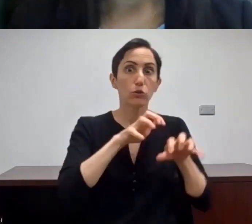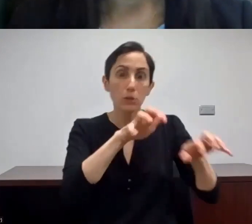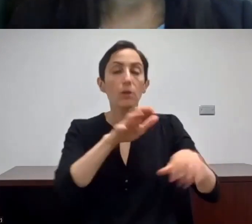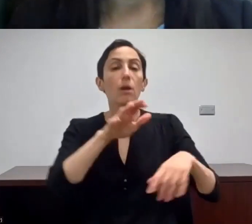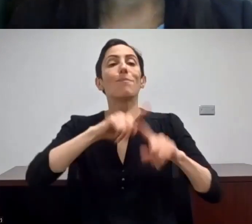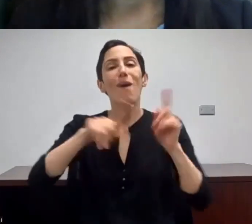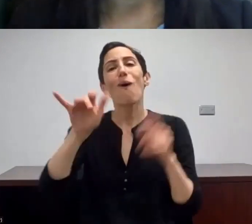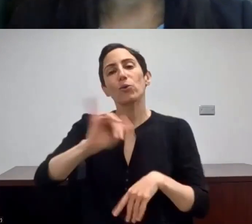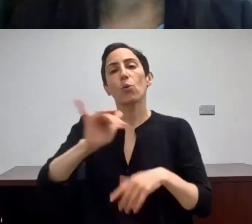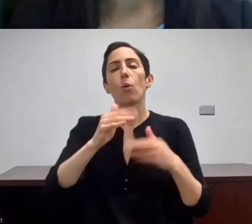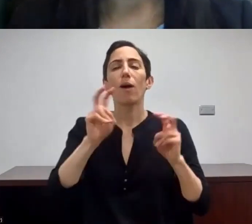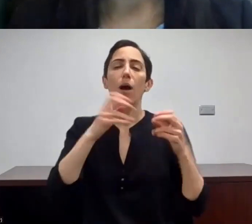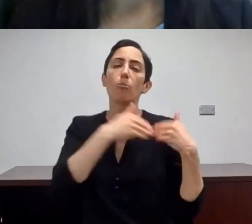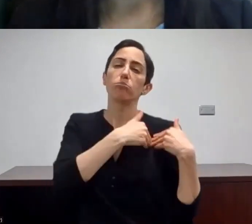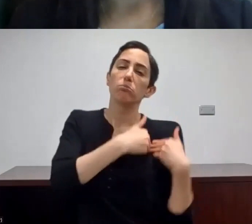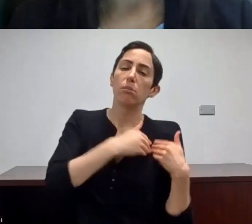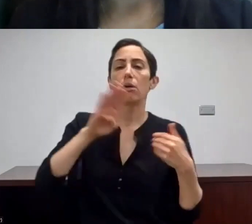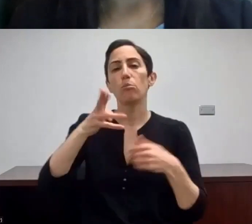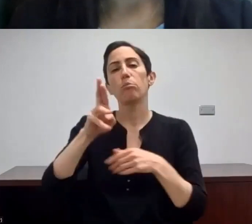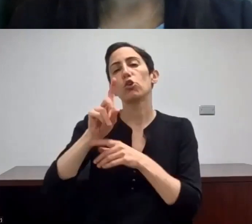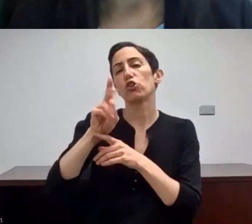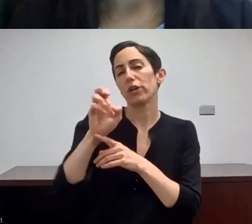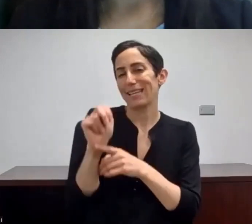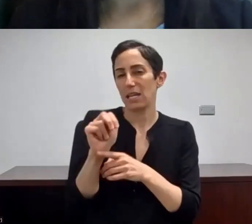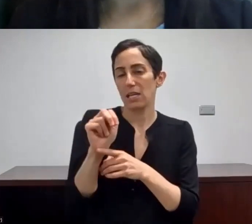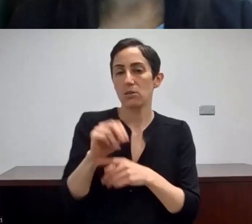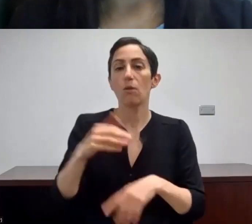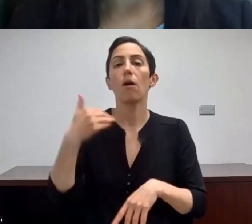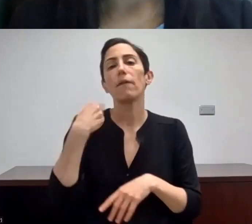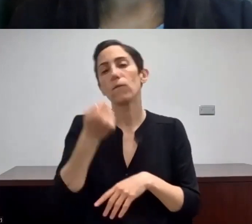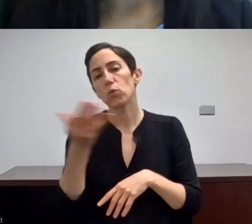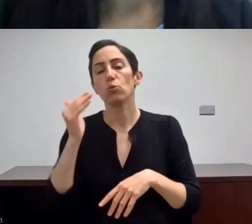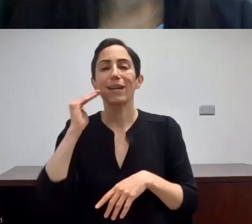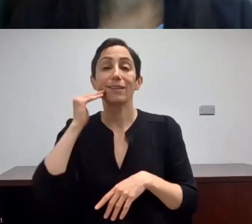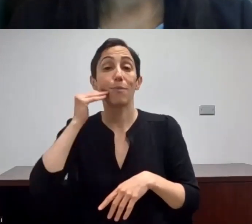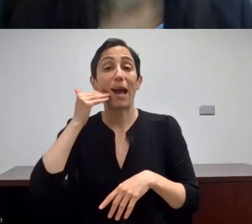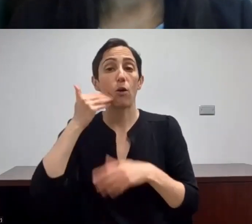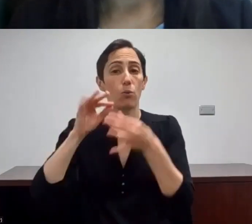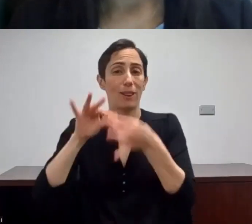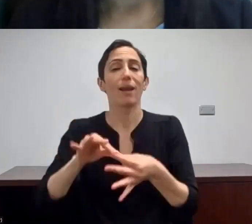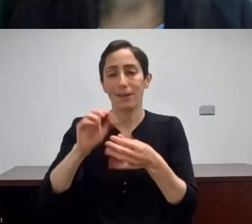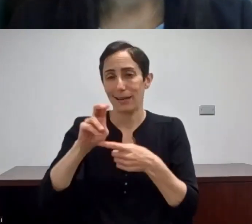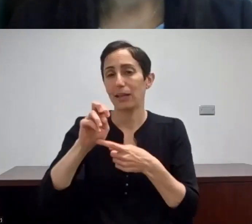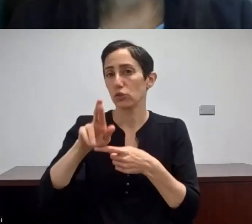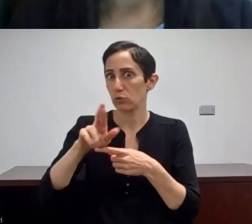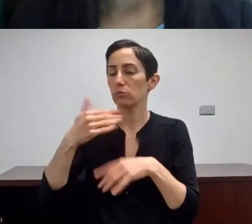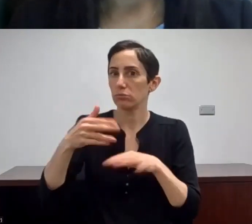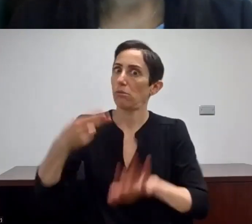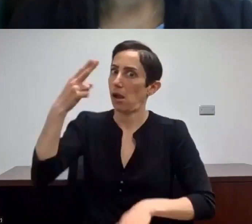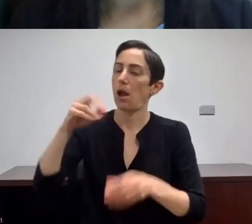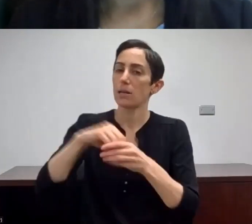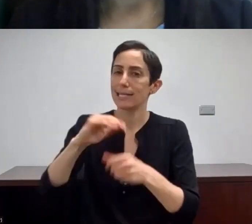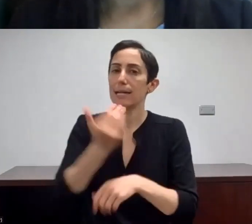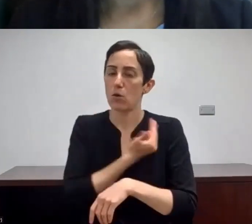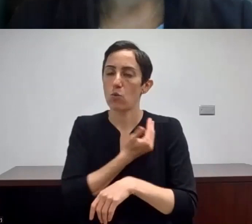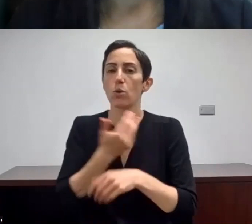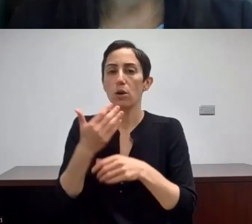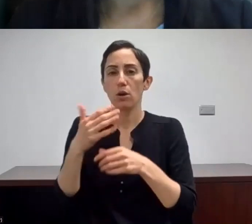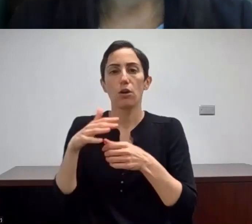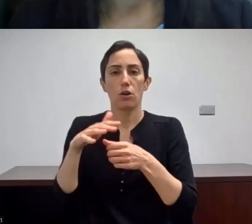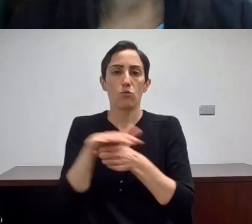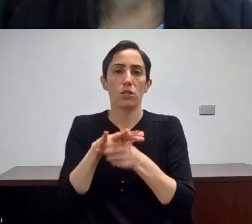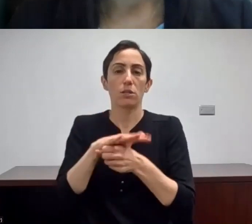so tobacco related cancers are very high in our region. And so that includes